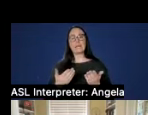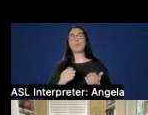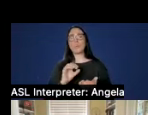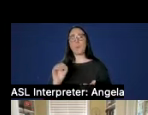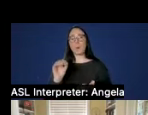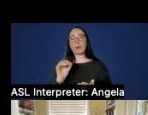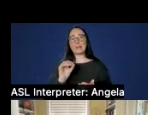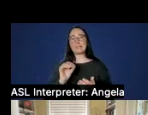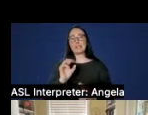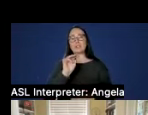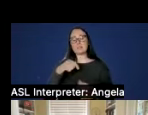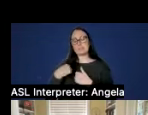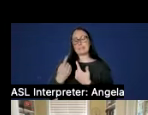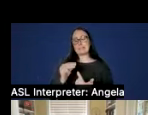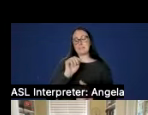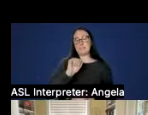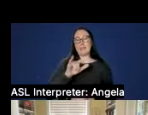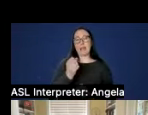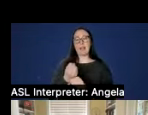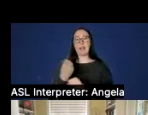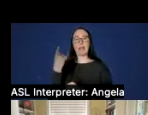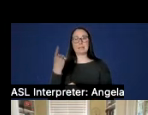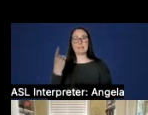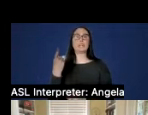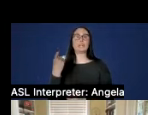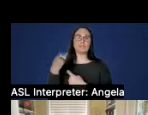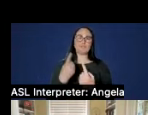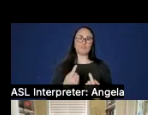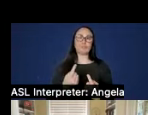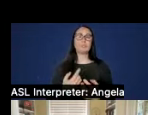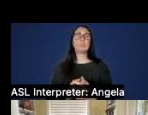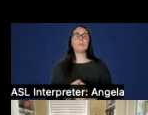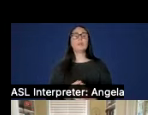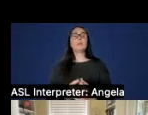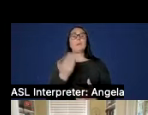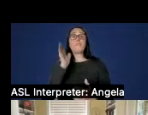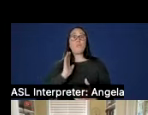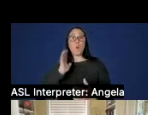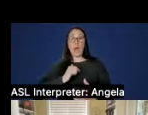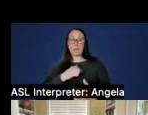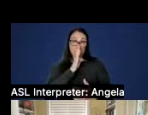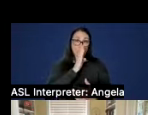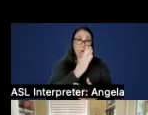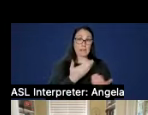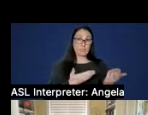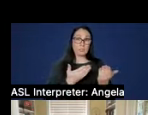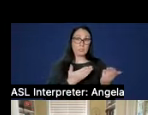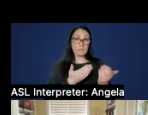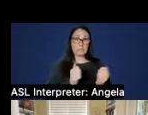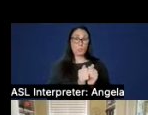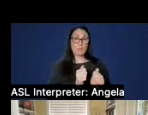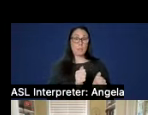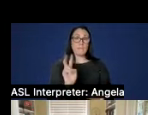year. Prior to joining MUSAC, I was in direct service. I've been in direct service to victims of